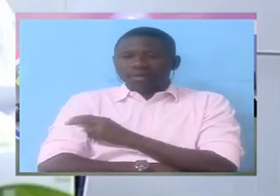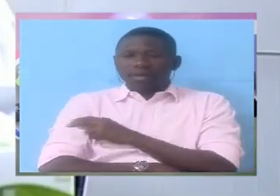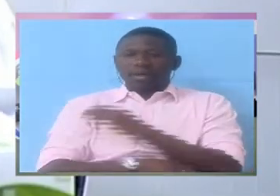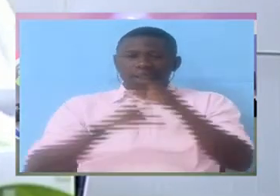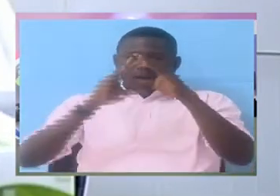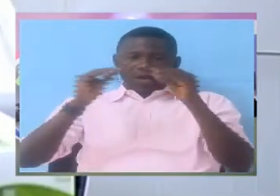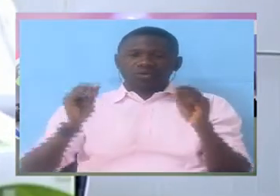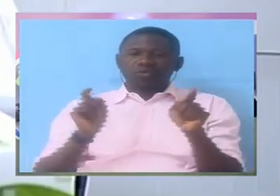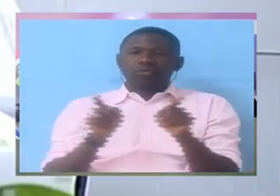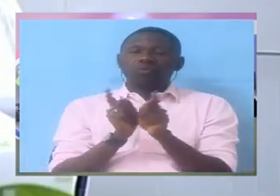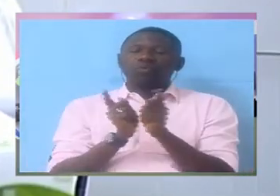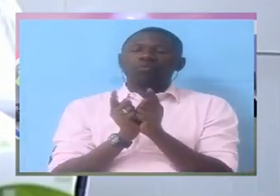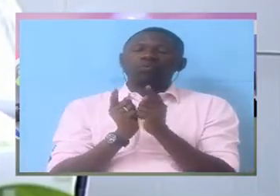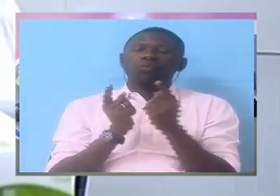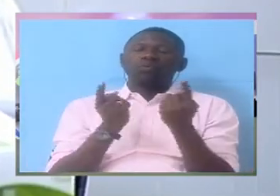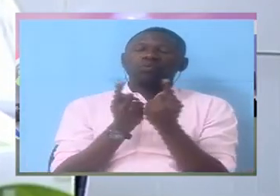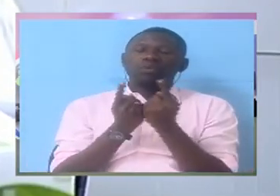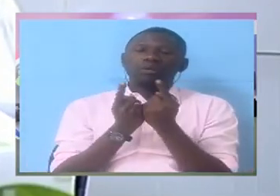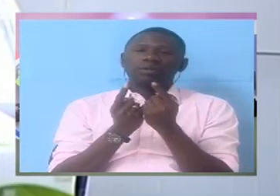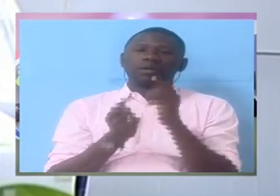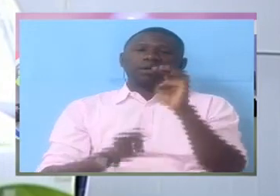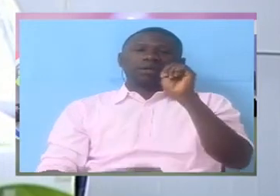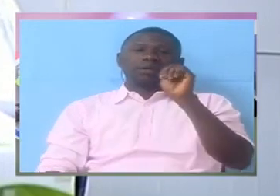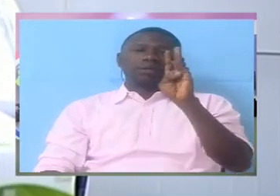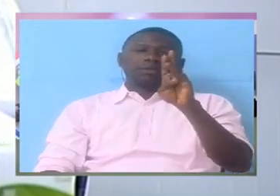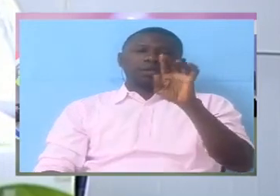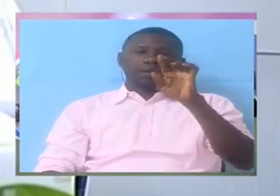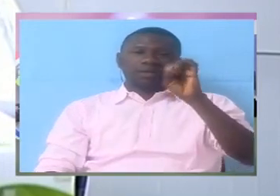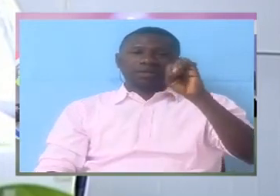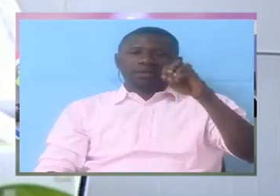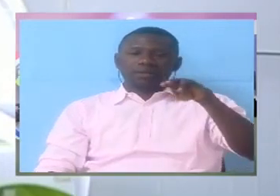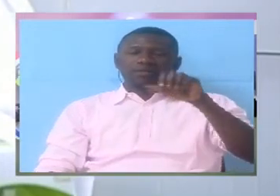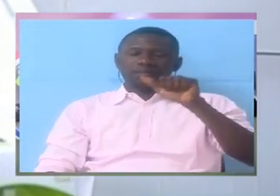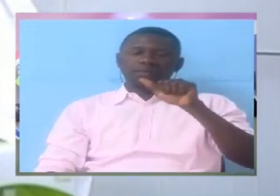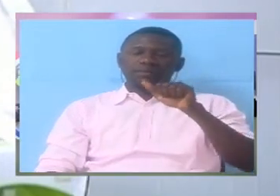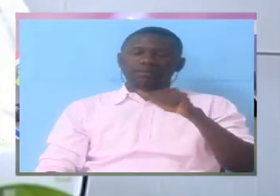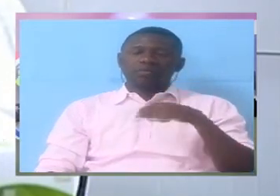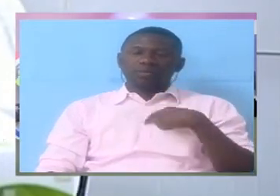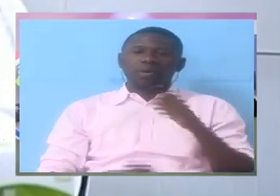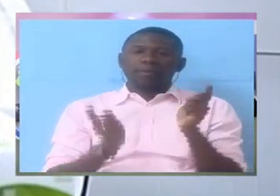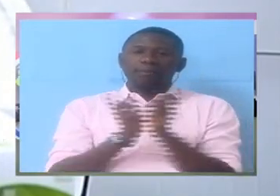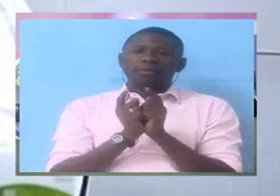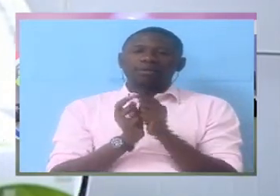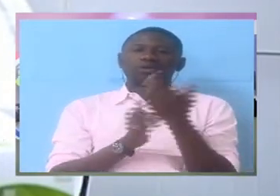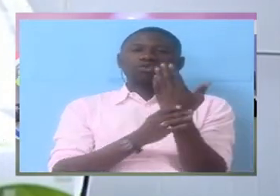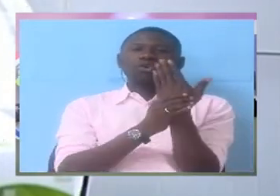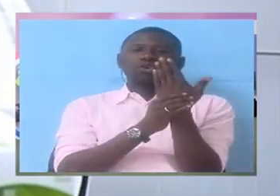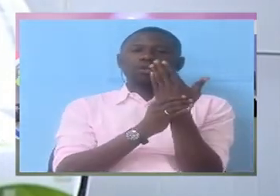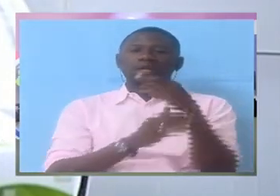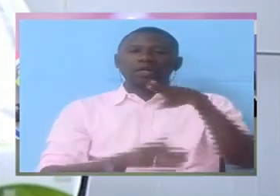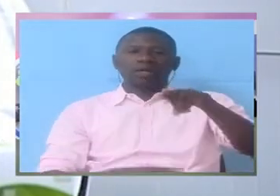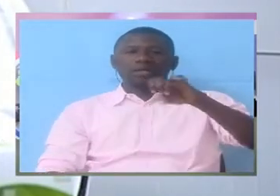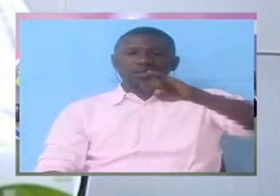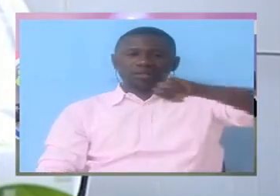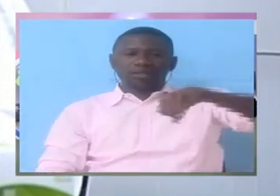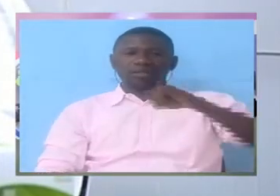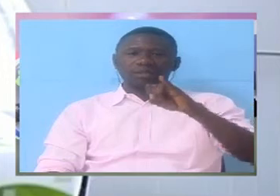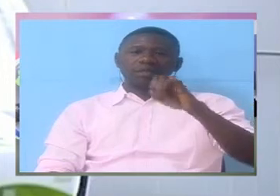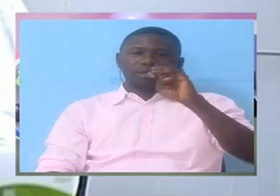Ibrahima. We found Pachak there. Na Pachak Tarajele. Dr. Njai. Dr. Njai. And